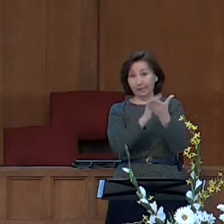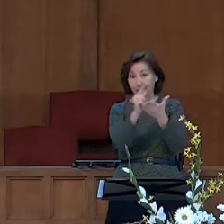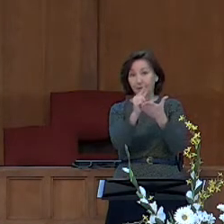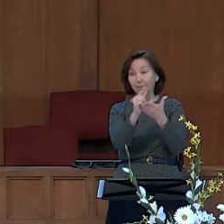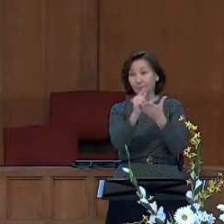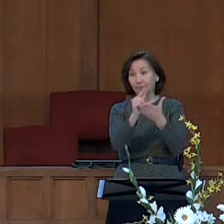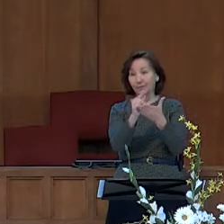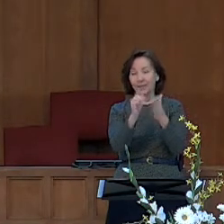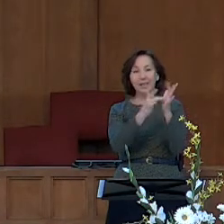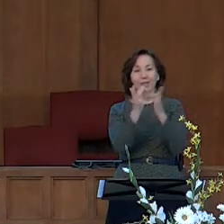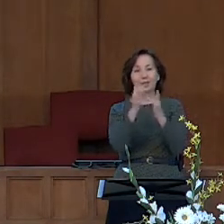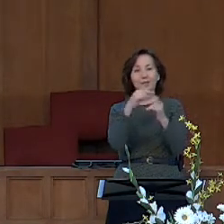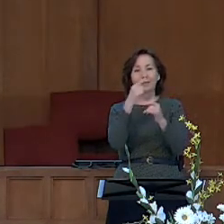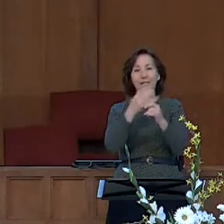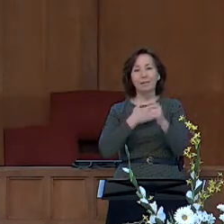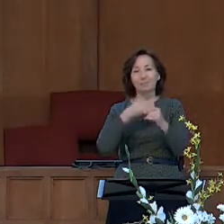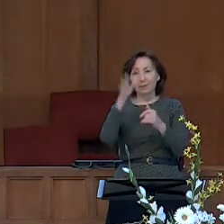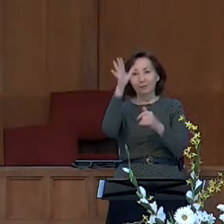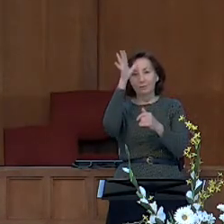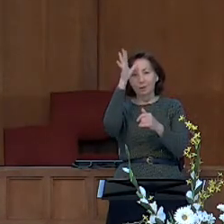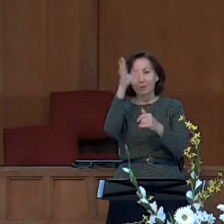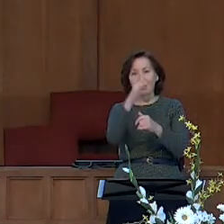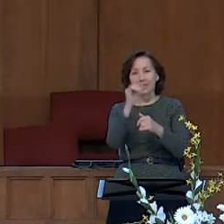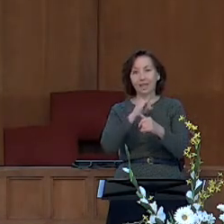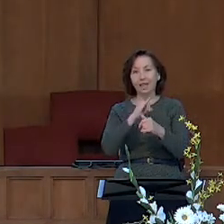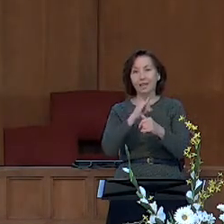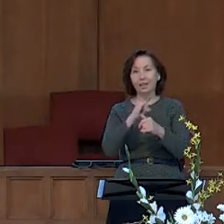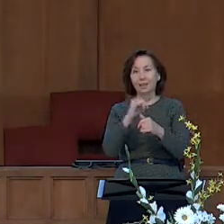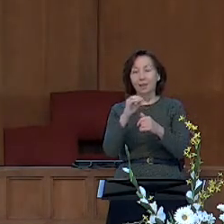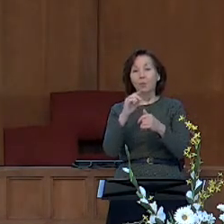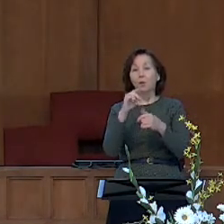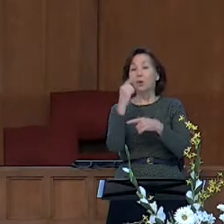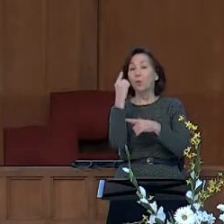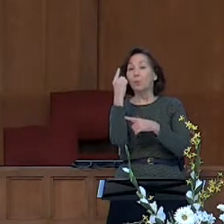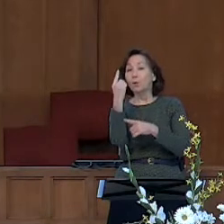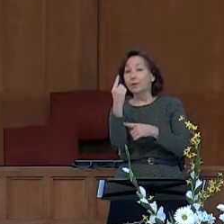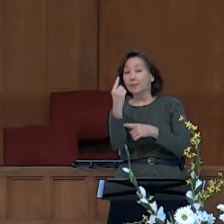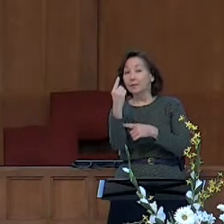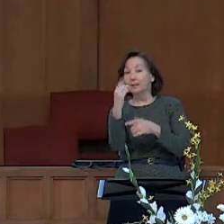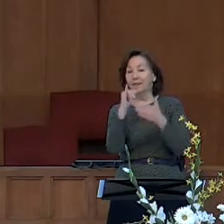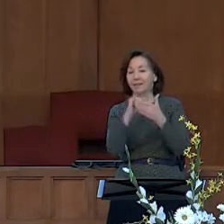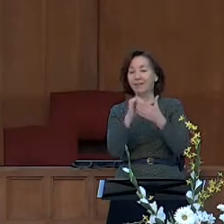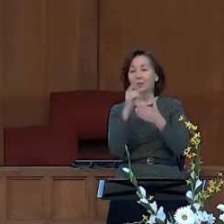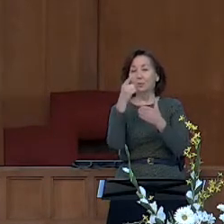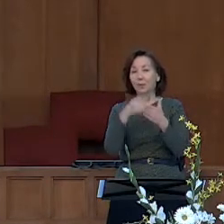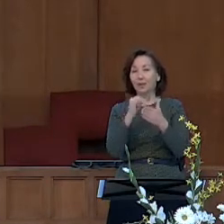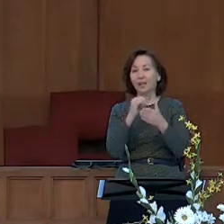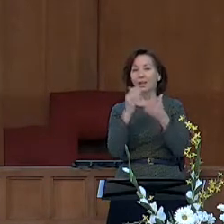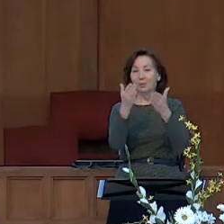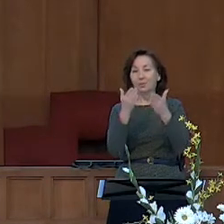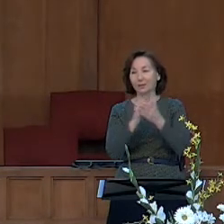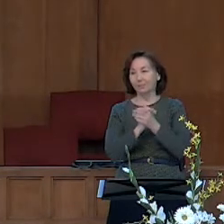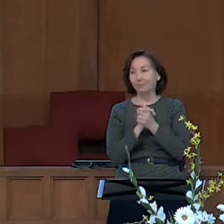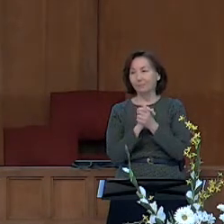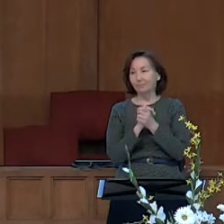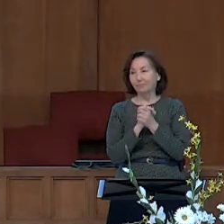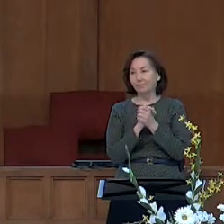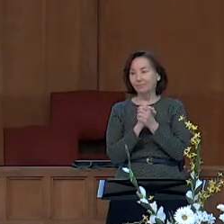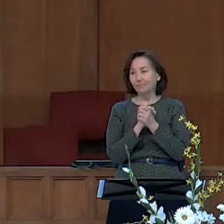and Jesus said, my Father and I, we are one. That's what I wanted. That's what I